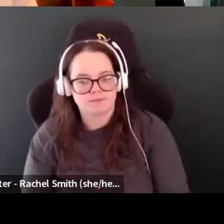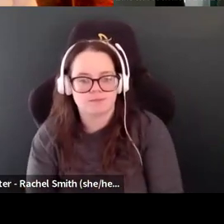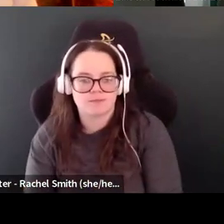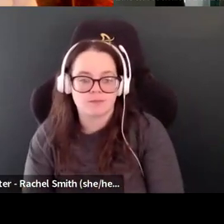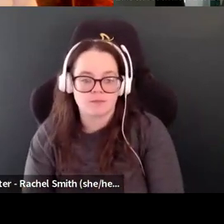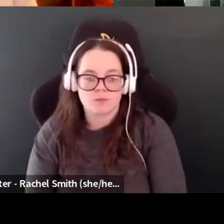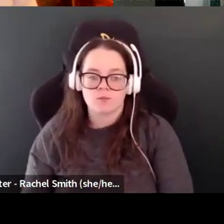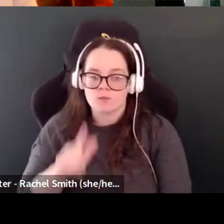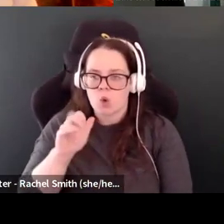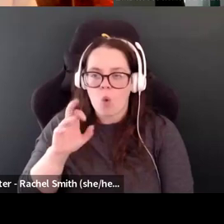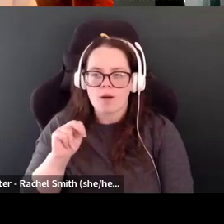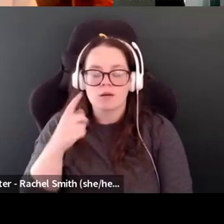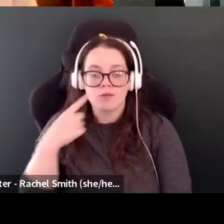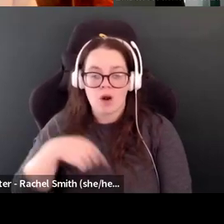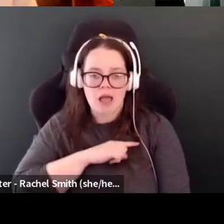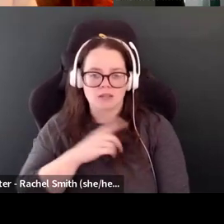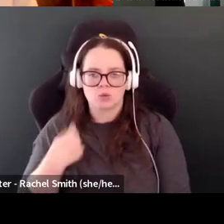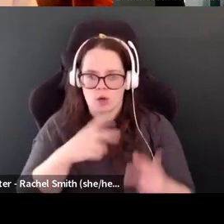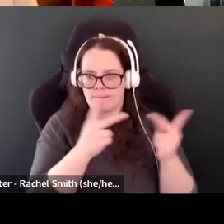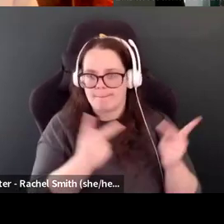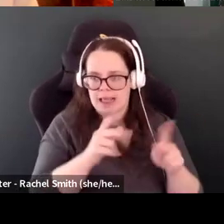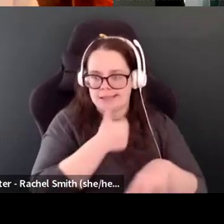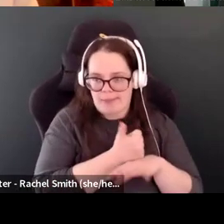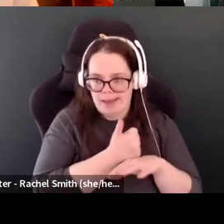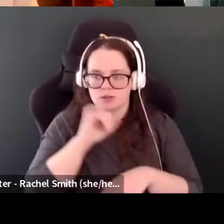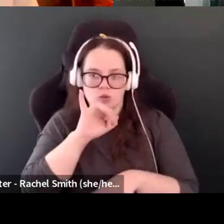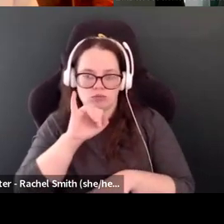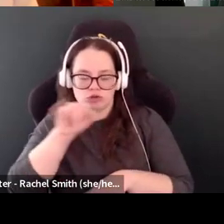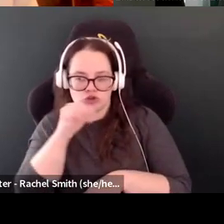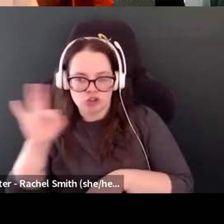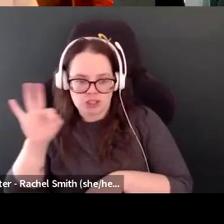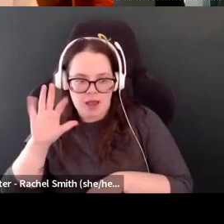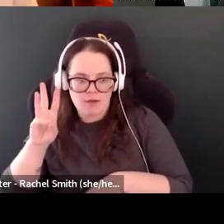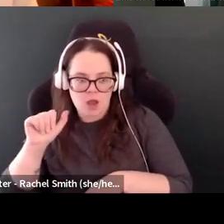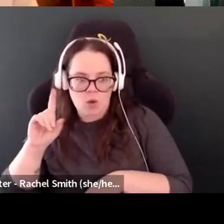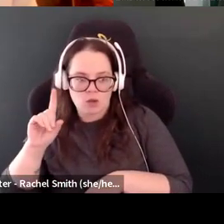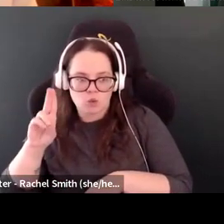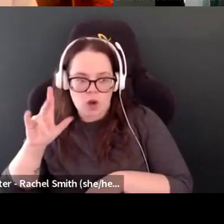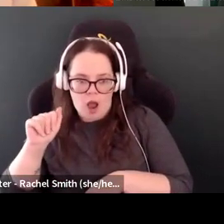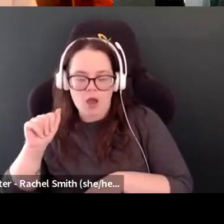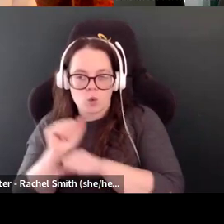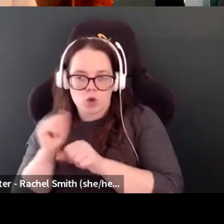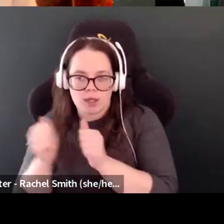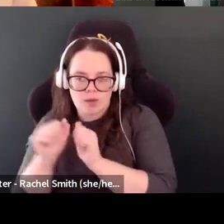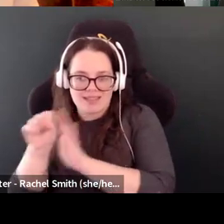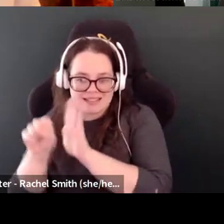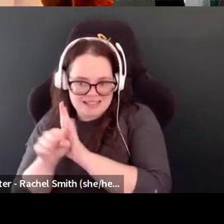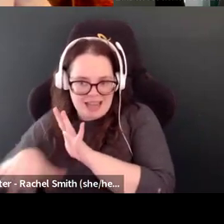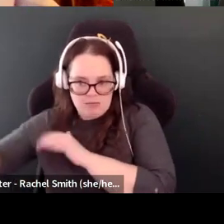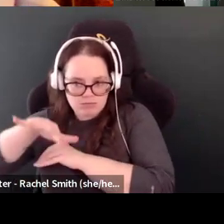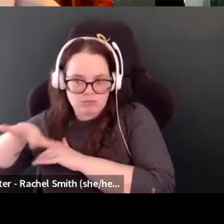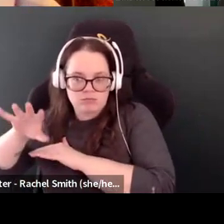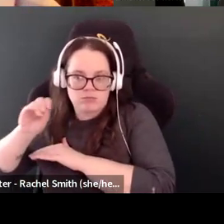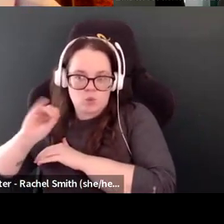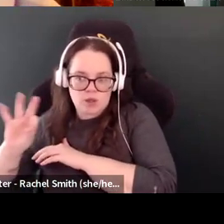For us, I mean, we're place-based, so I know that Jeff and Waduda are working with statewide organizations. We're the city of Newark, so we're